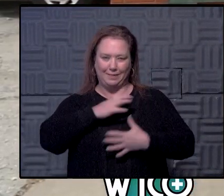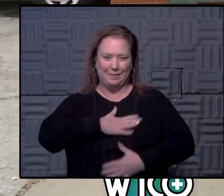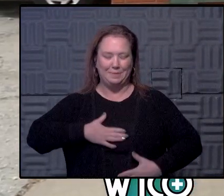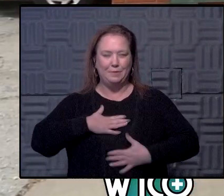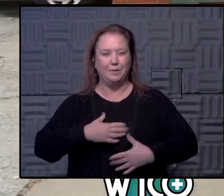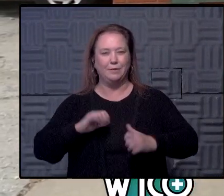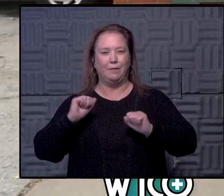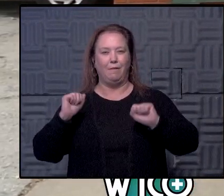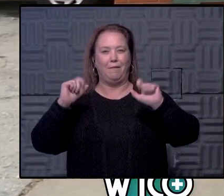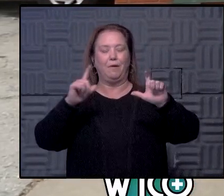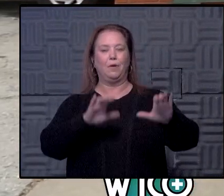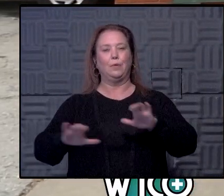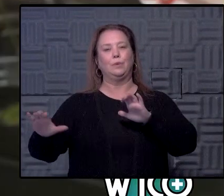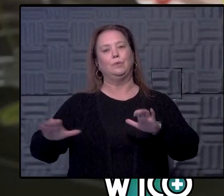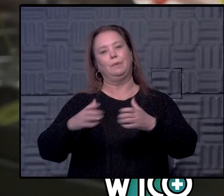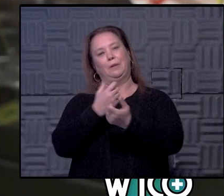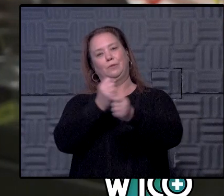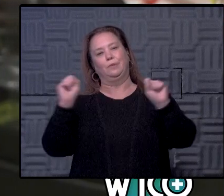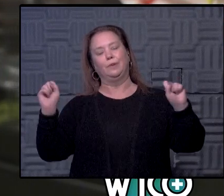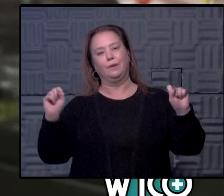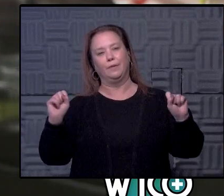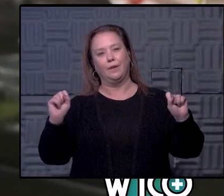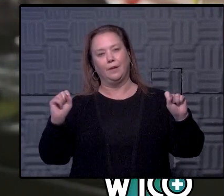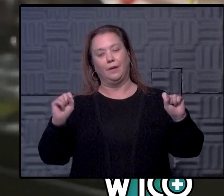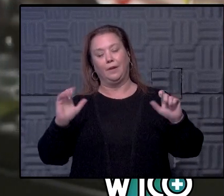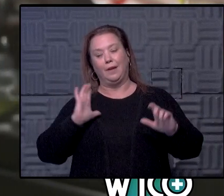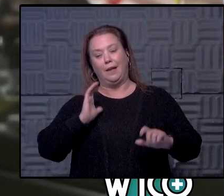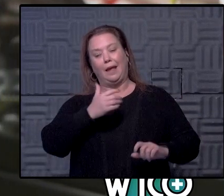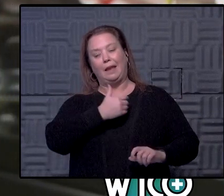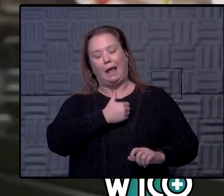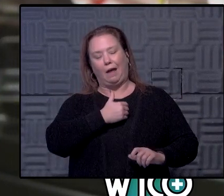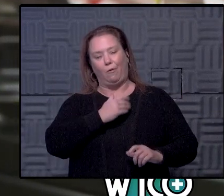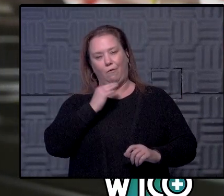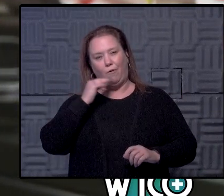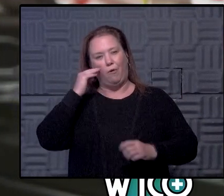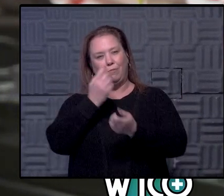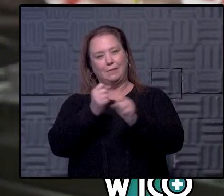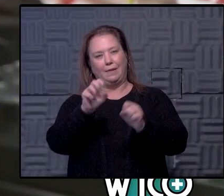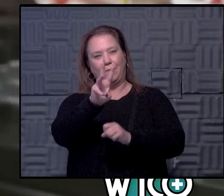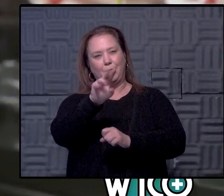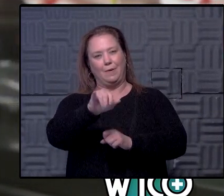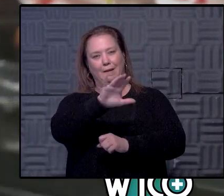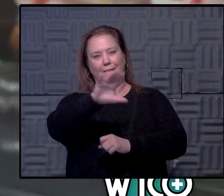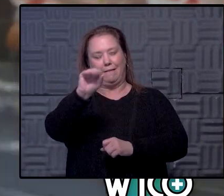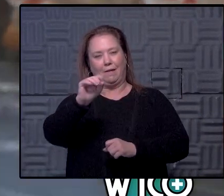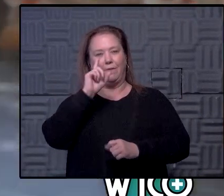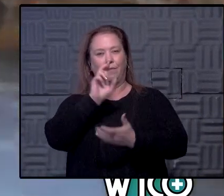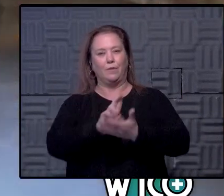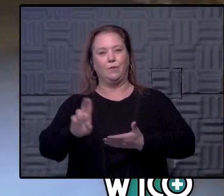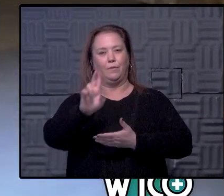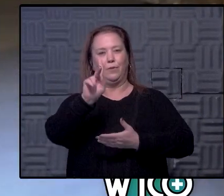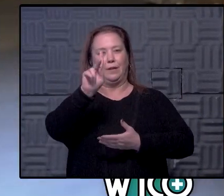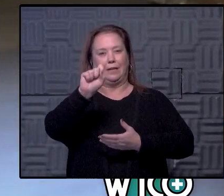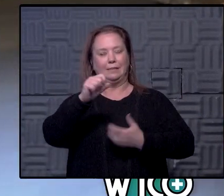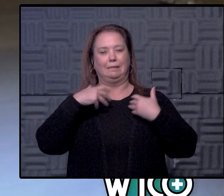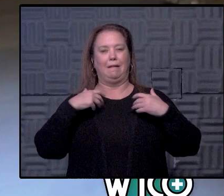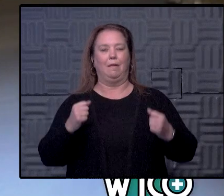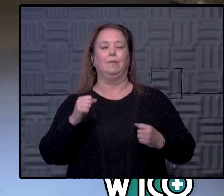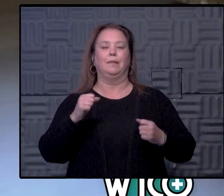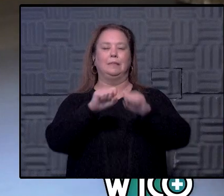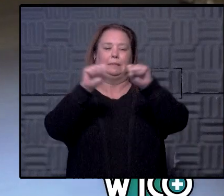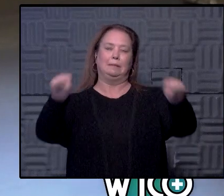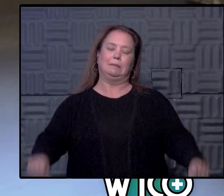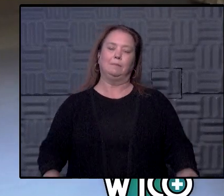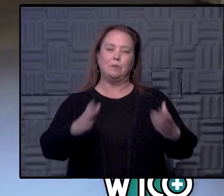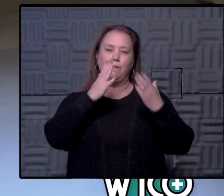all the things people are doing to keep everybody safe and certainly to keep our backyard safe here in Wyandotte County for the University of Kansas Health System. So thank you guys